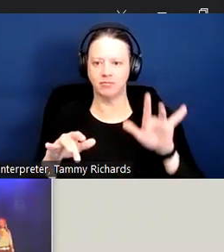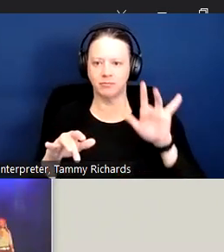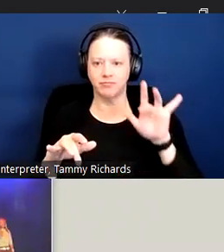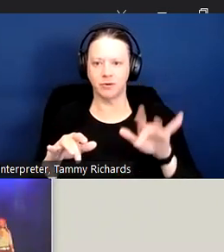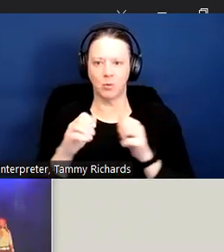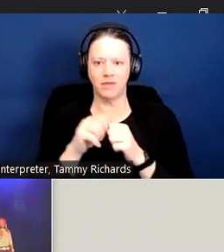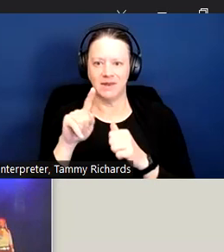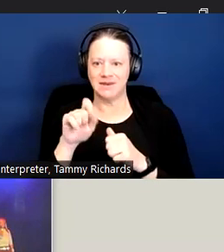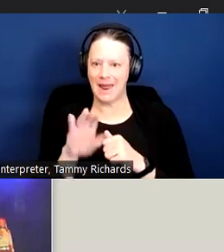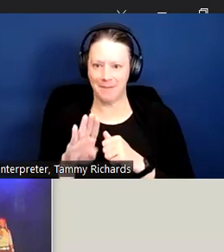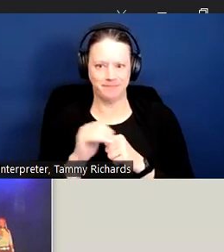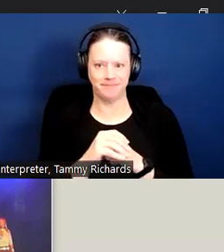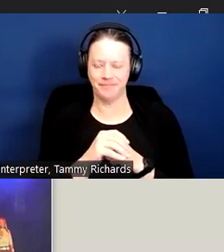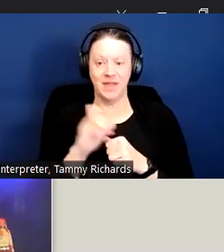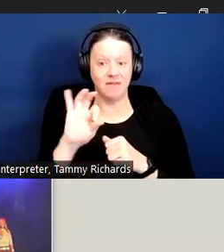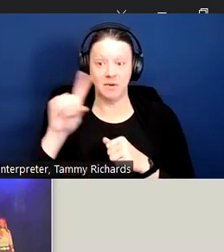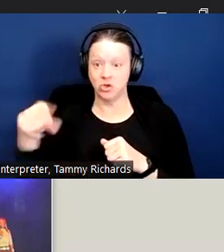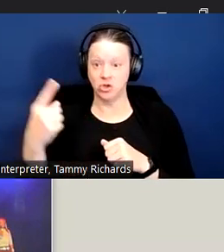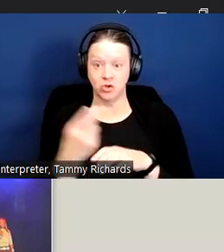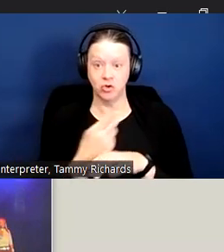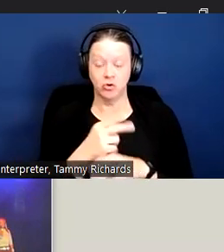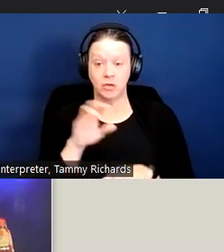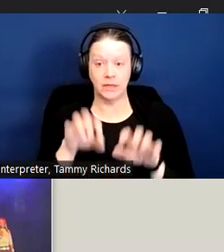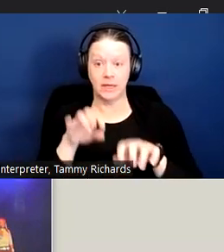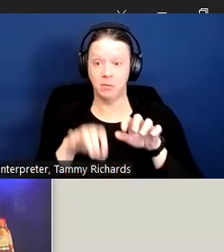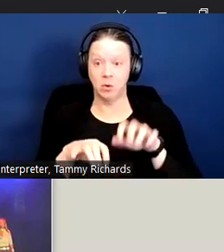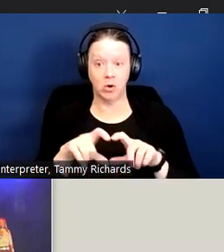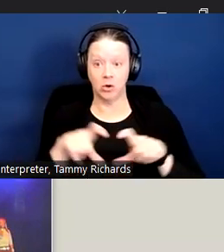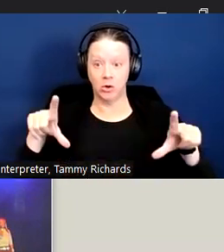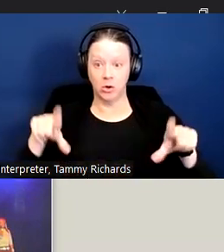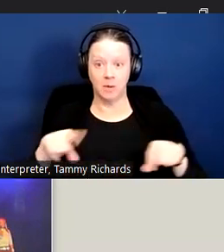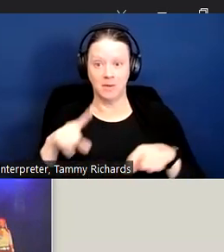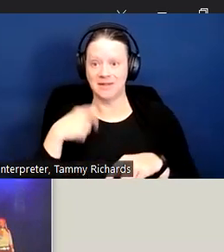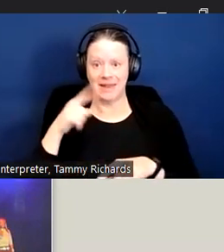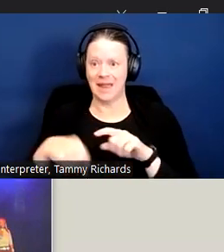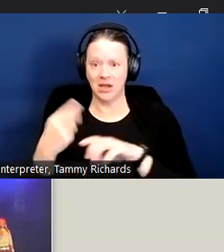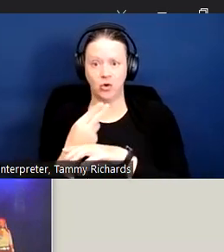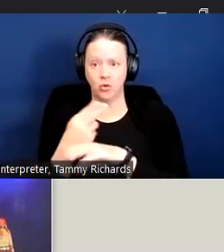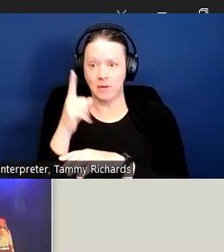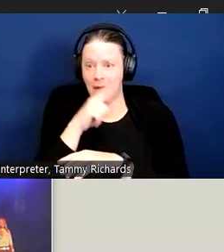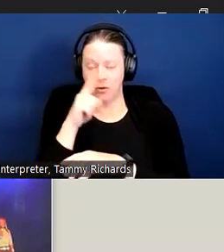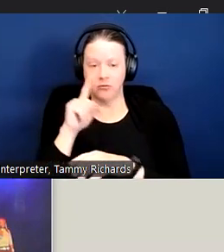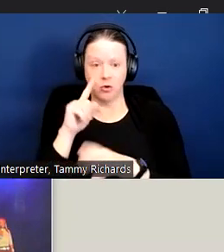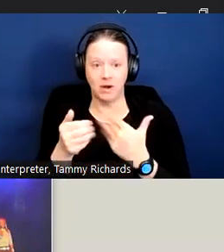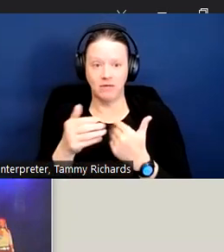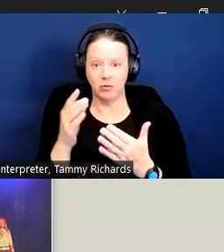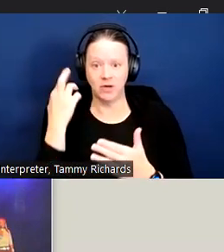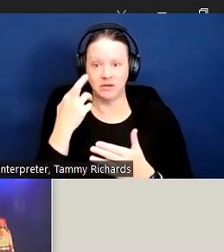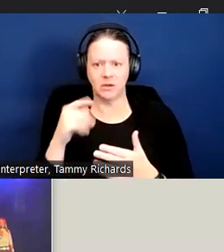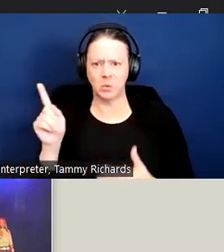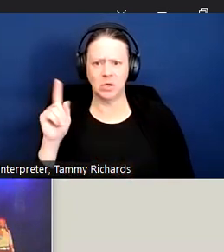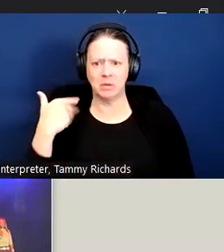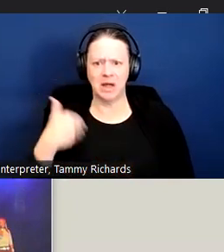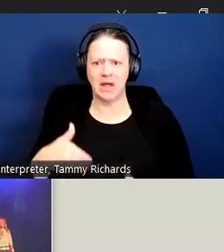tab. So if I'm just using the keyboard because I can't use a mouse for whatever reason, I don't know where I am on the